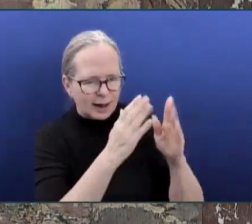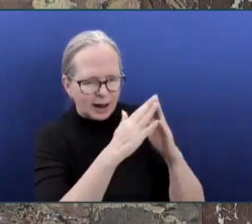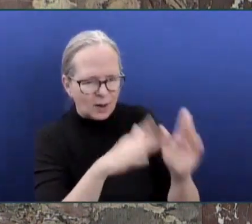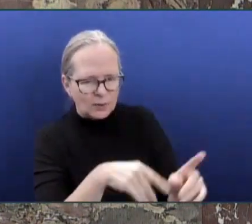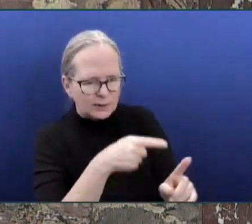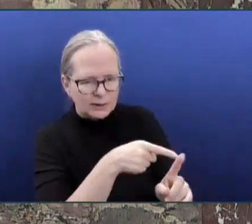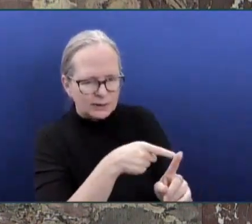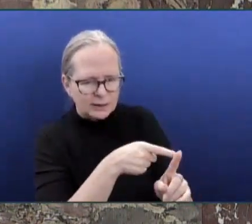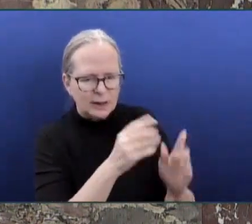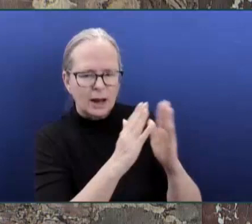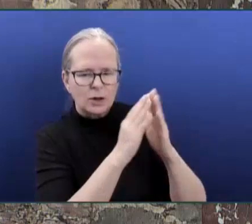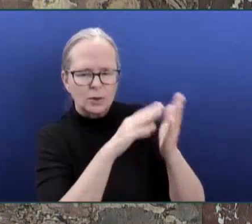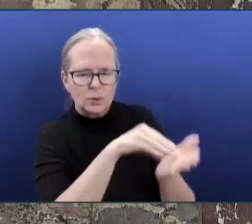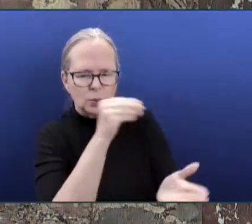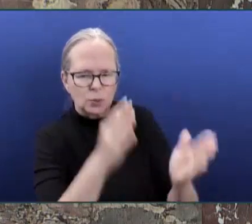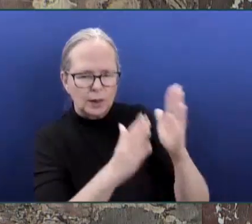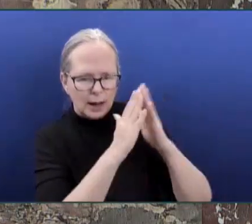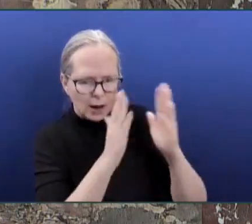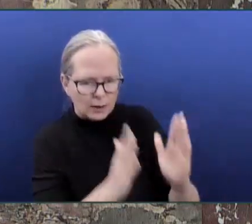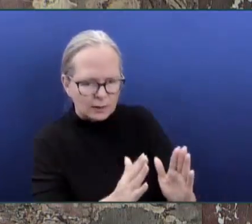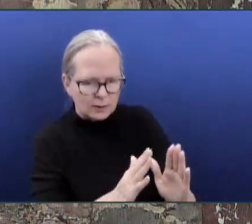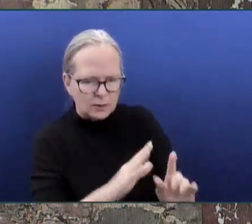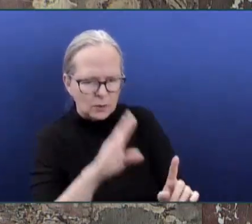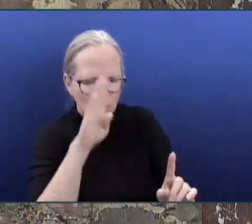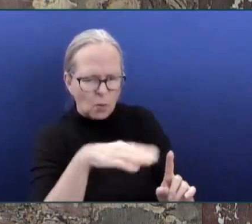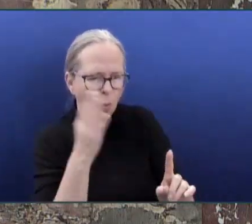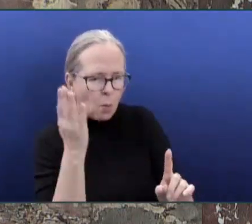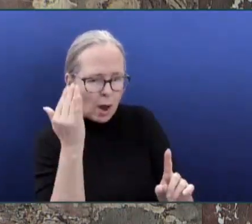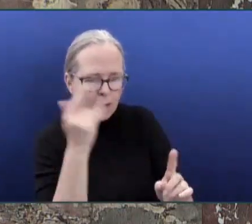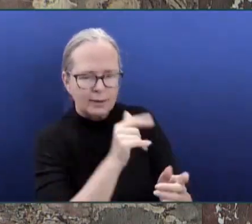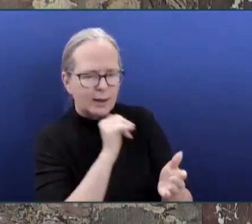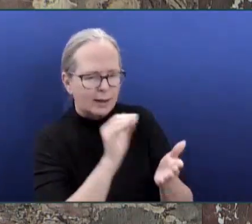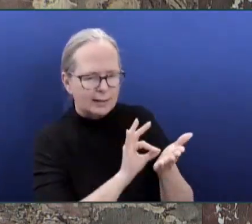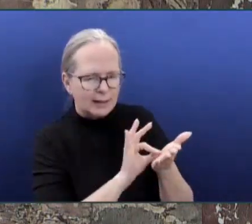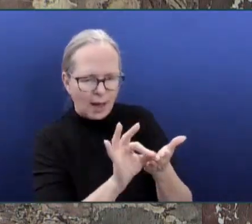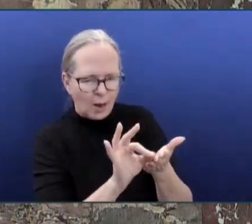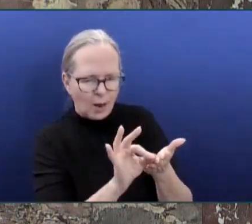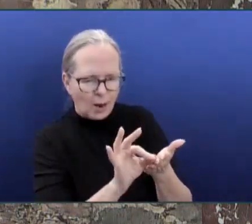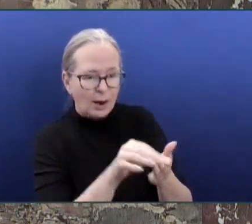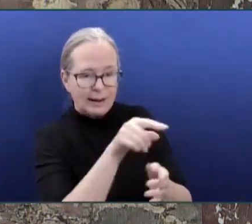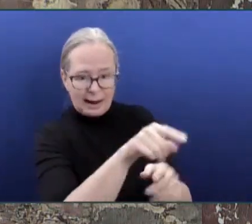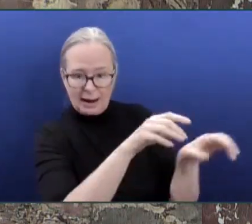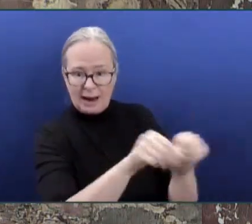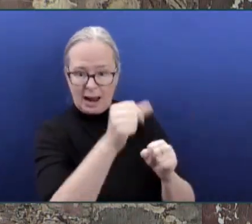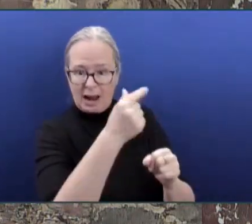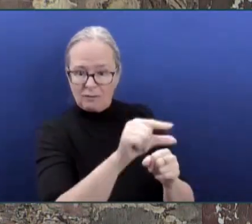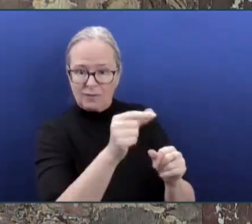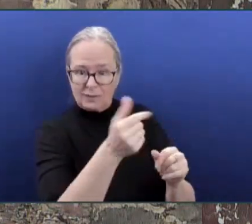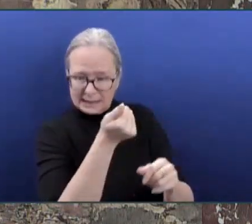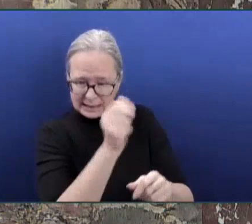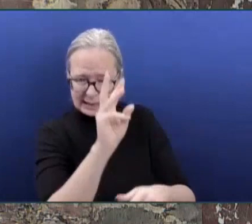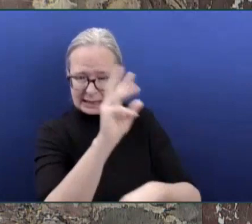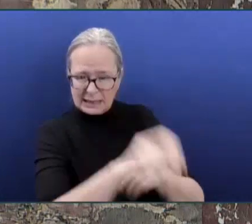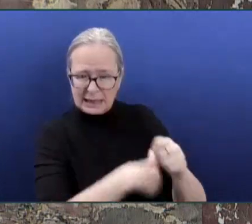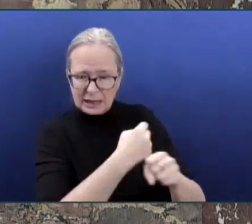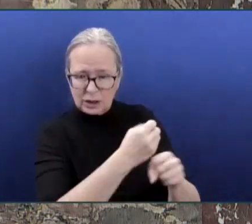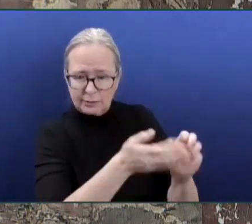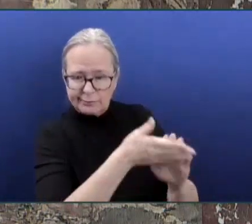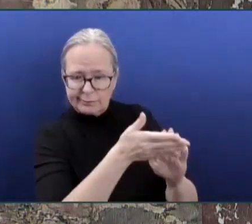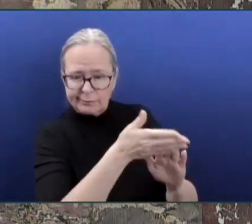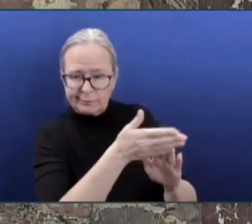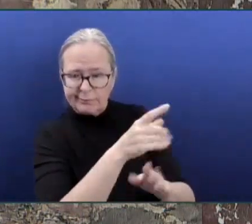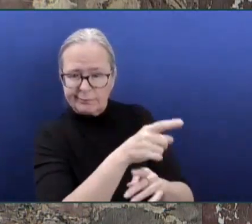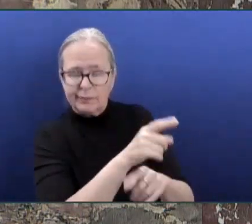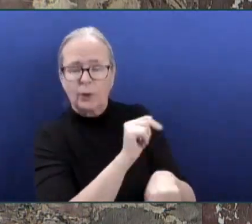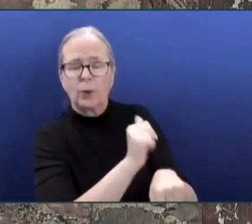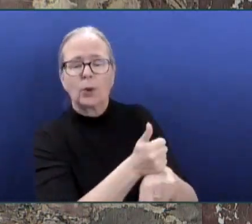When they were in power, 16 years, they built 130 student housing beds. They don't count student housing as housing. We